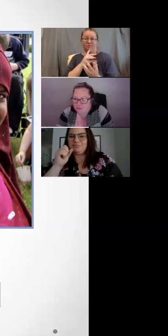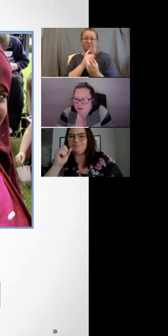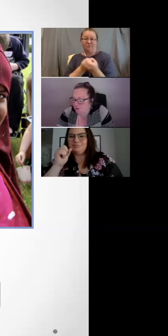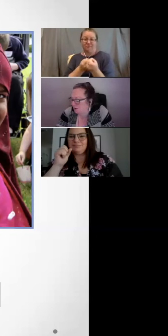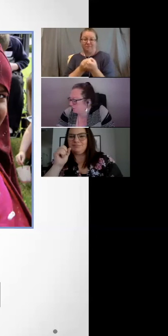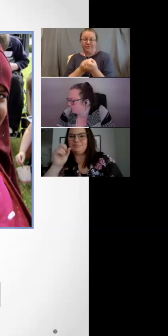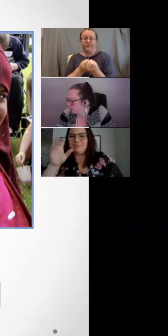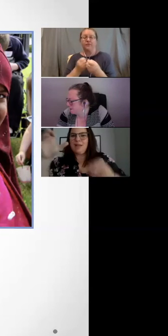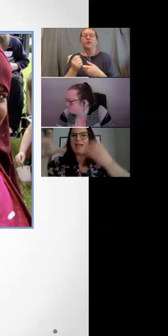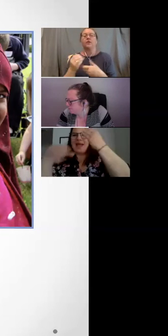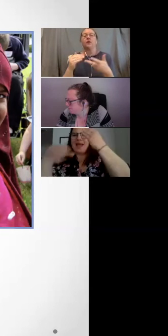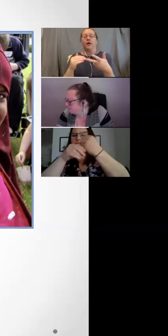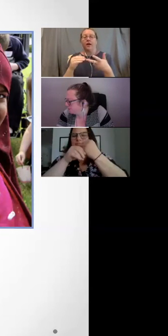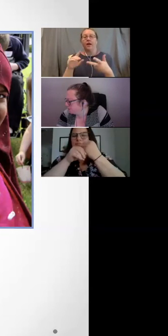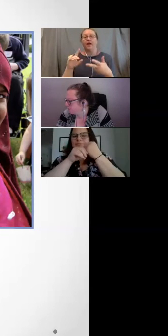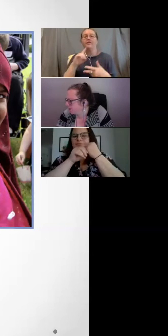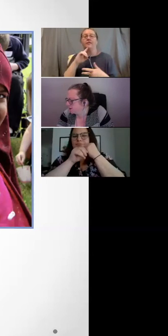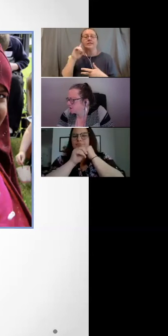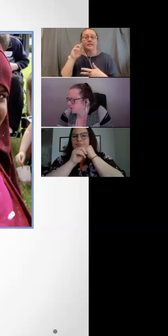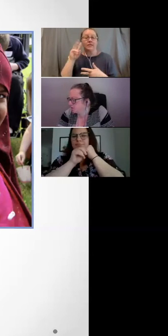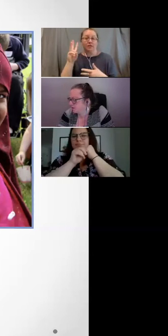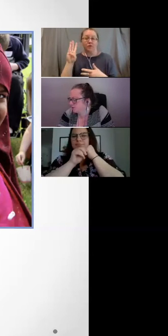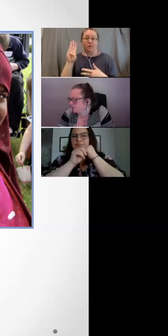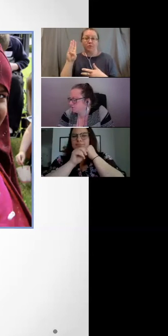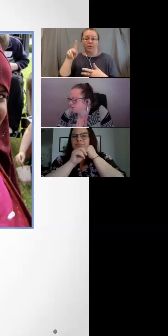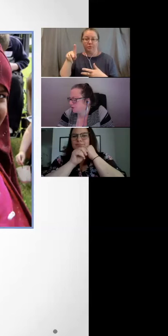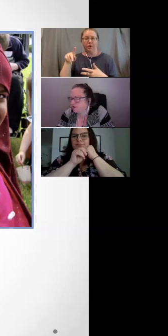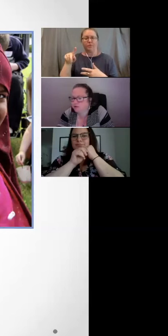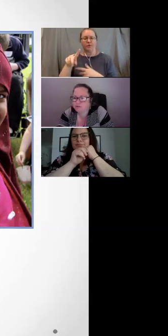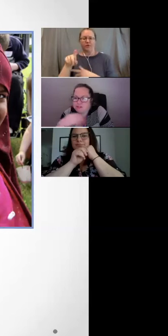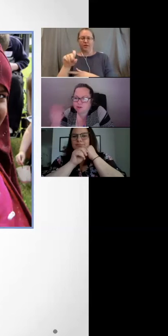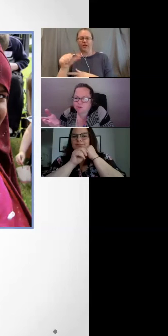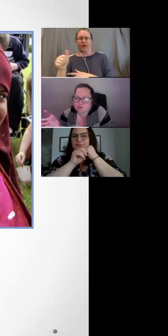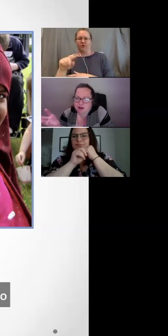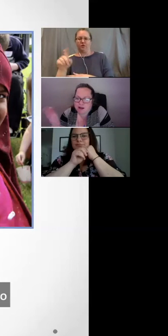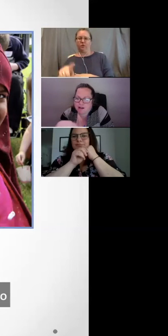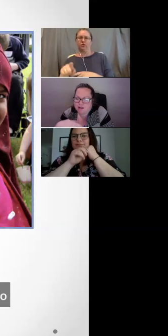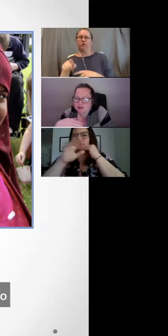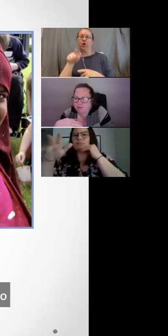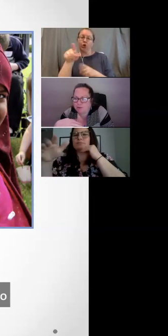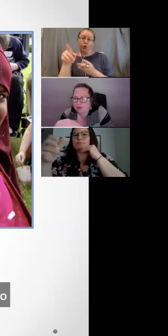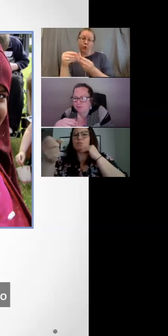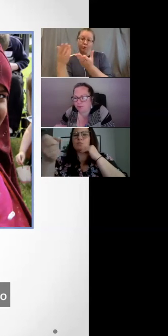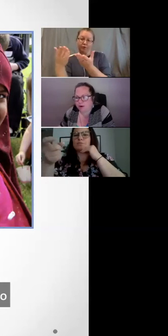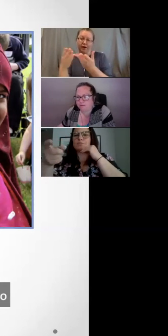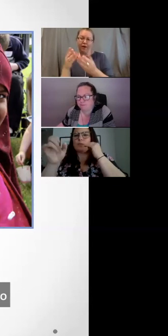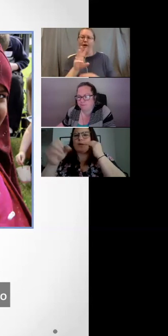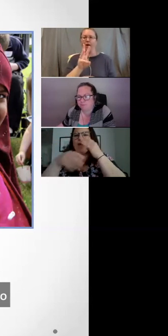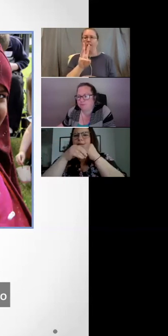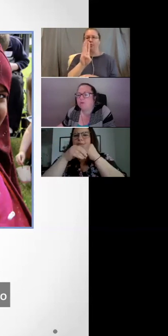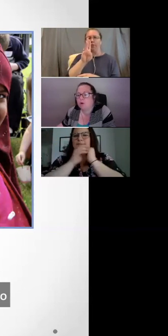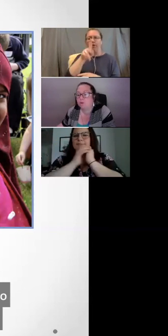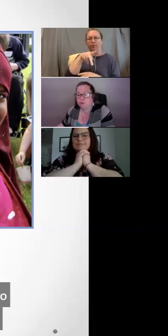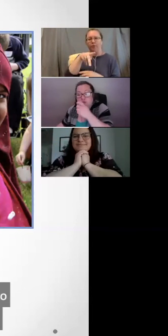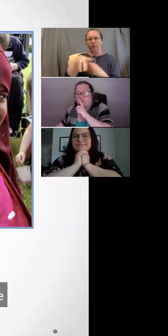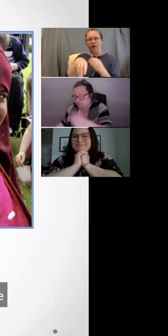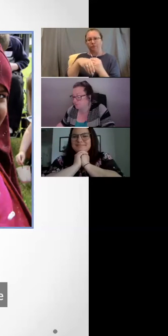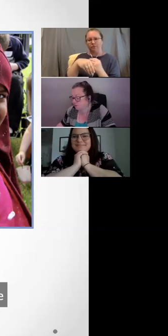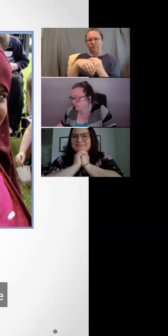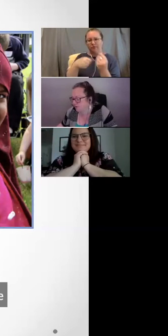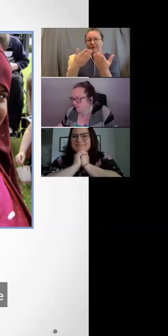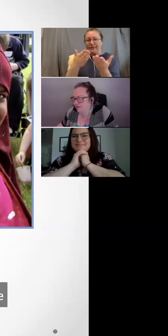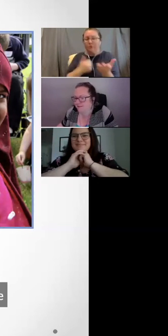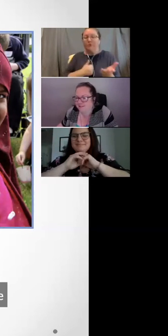as the Deaf Wellbeing Program, Beverly wanted to know the difference between the services you provide and the Deaf Wellbeing Program. Oh,